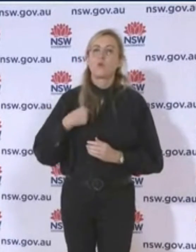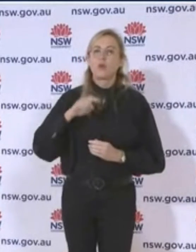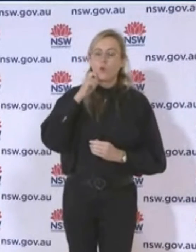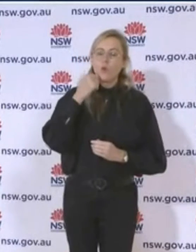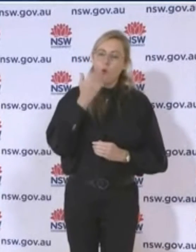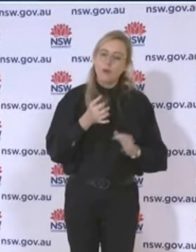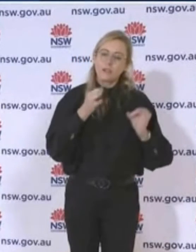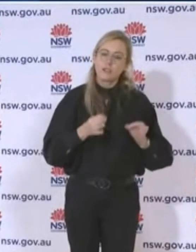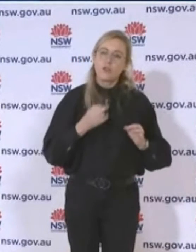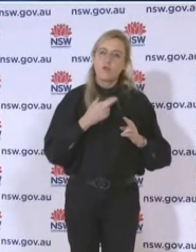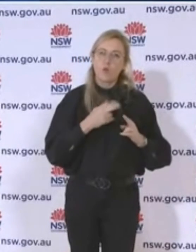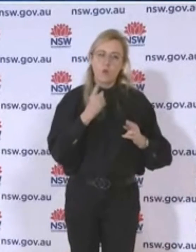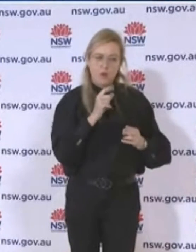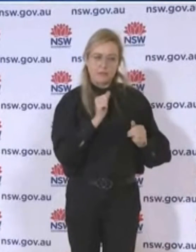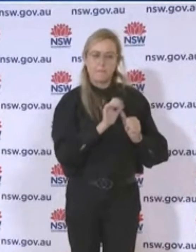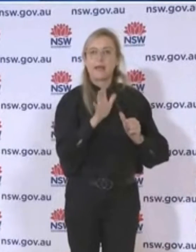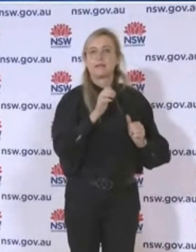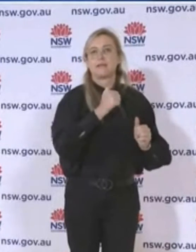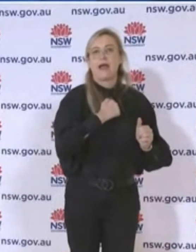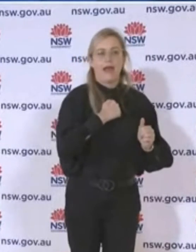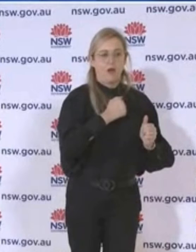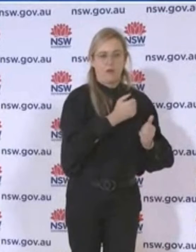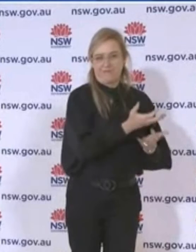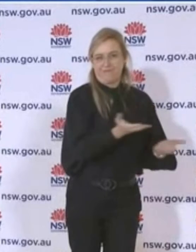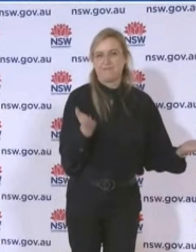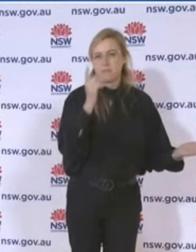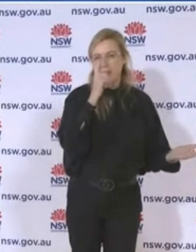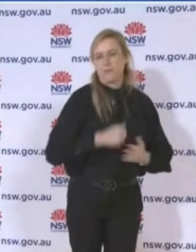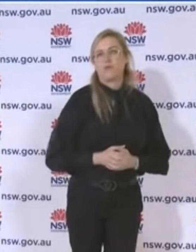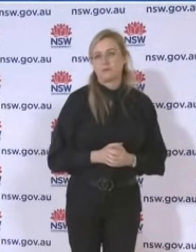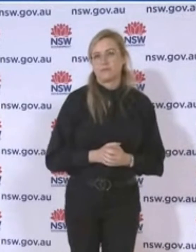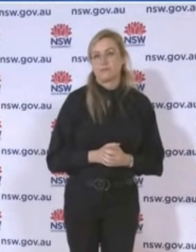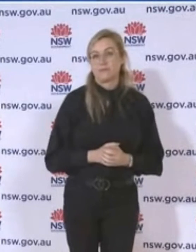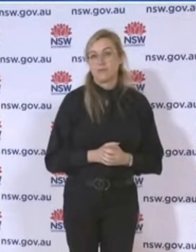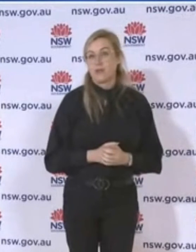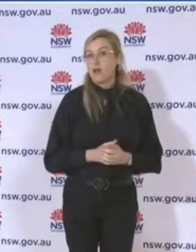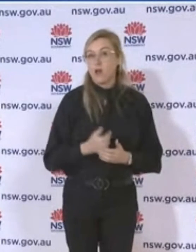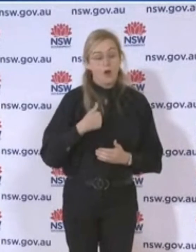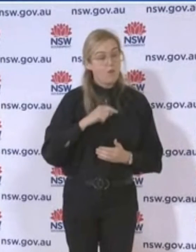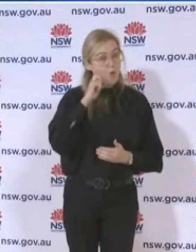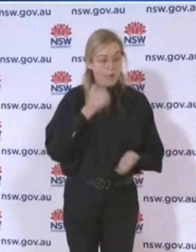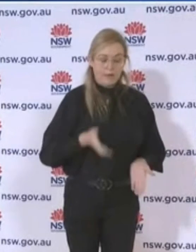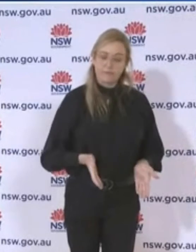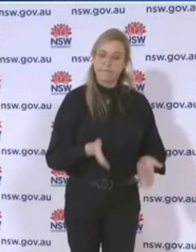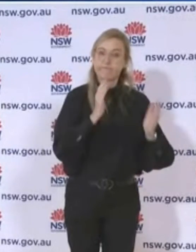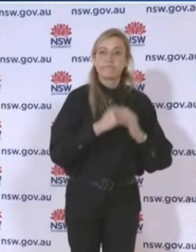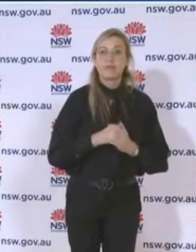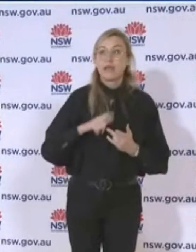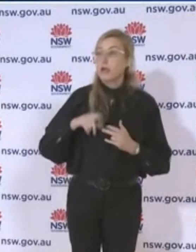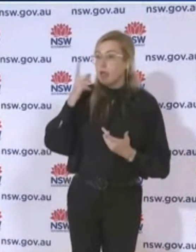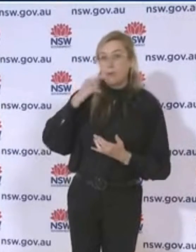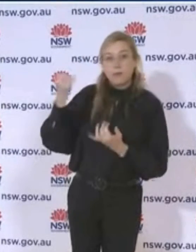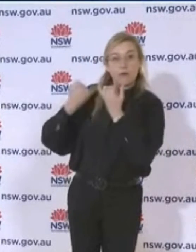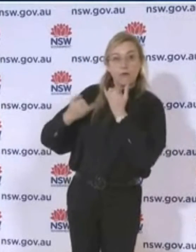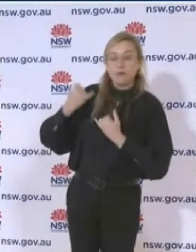interests of our citizens. I don't ever shy away from that. And I'm happy to take any criticism levelled at the government because what we need to do